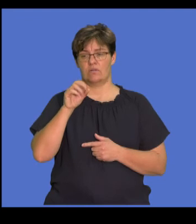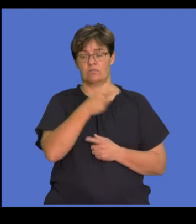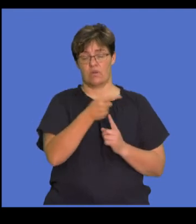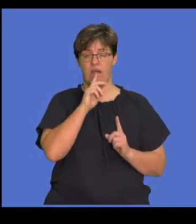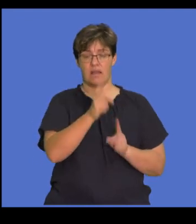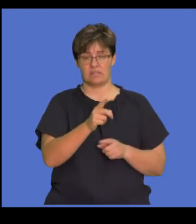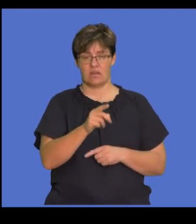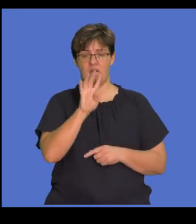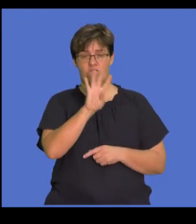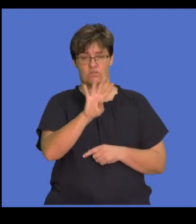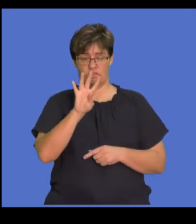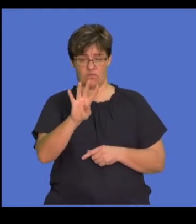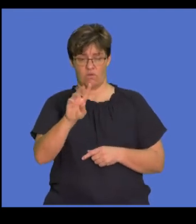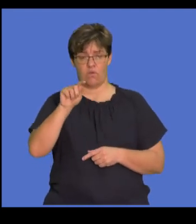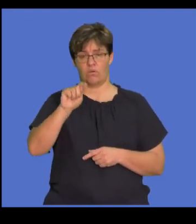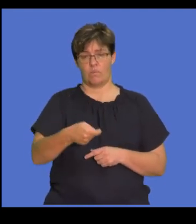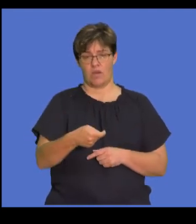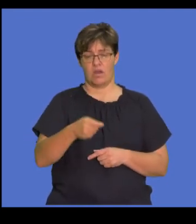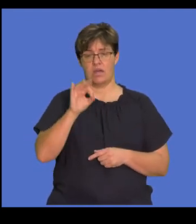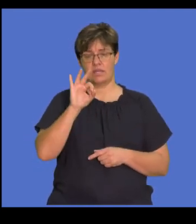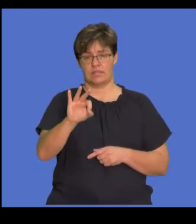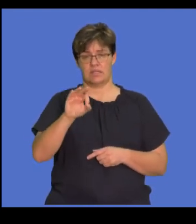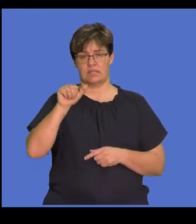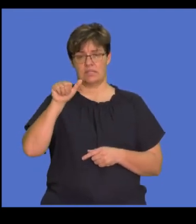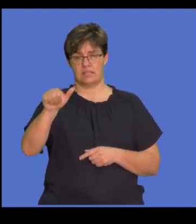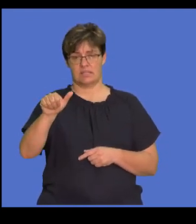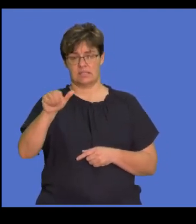44.36 degrees. So this will be